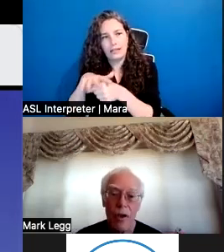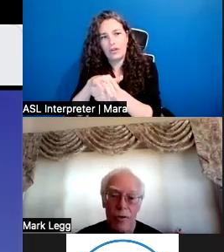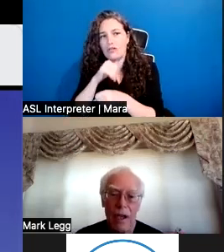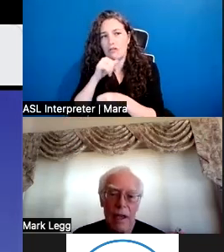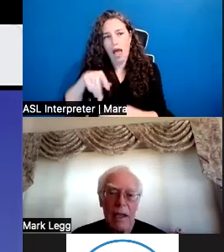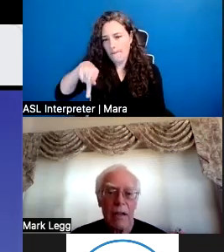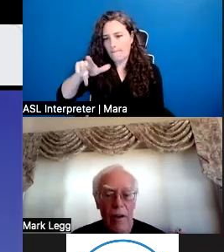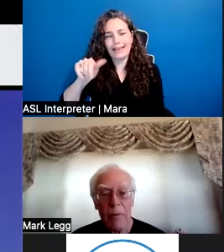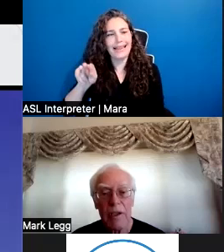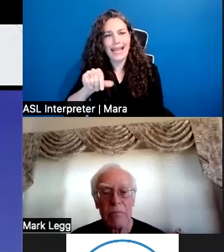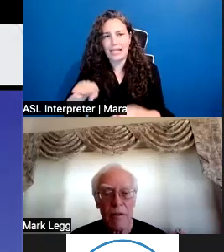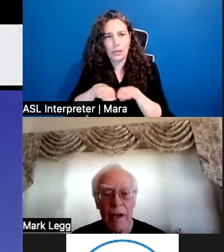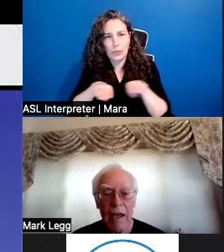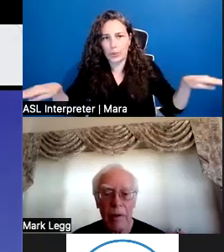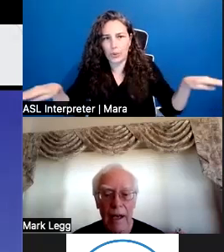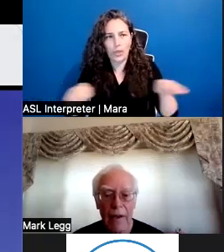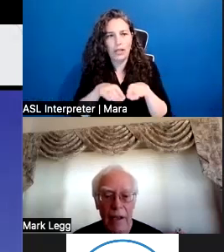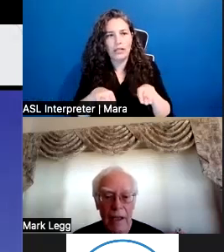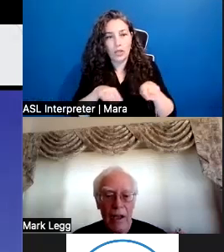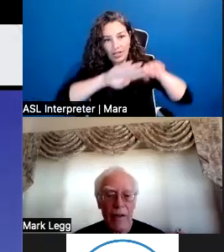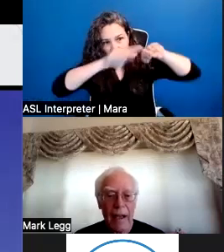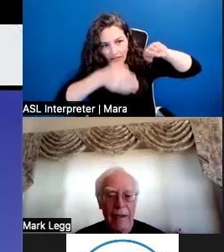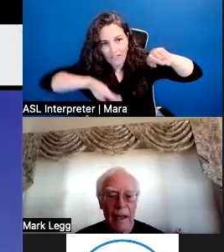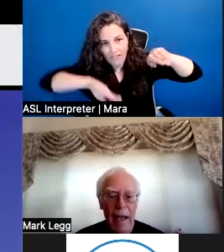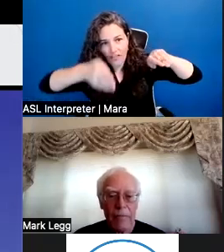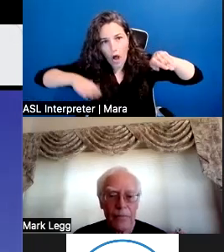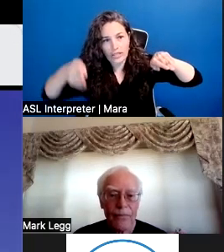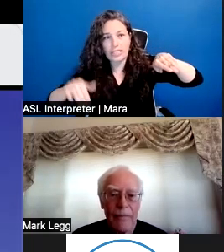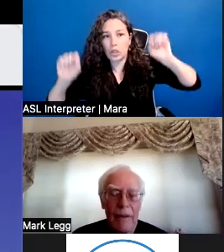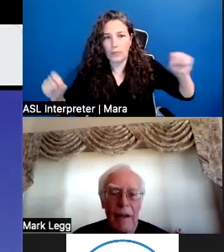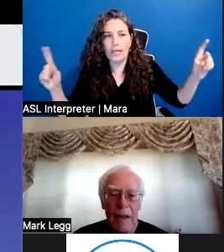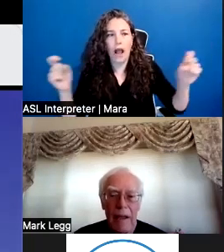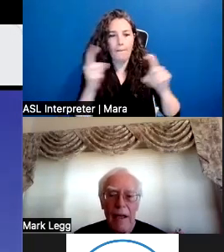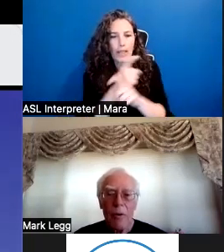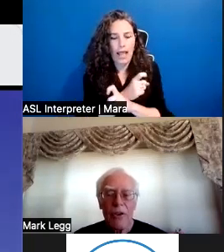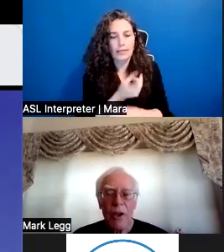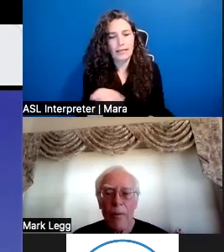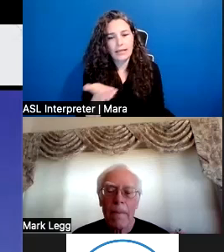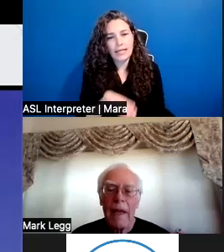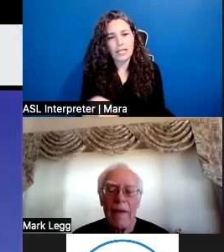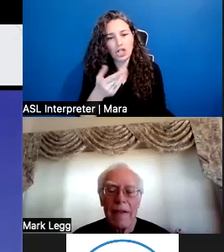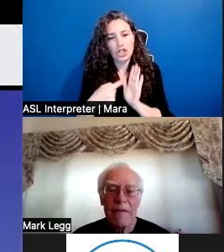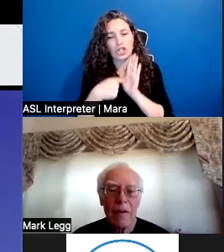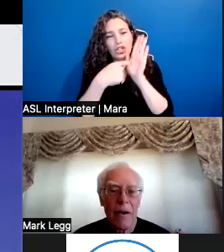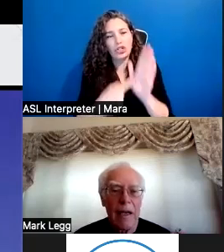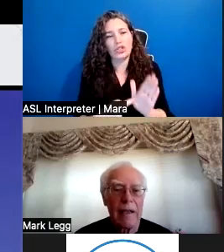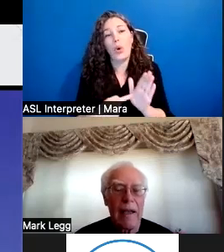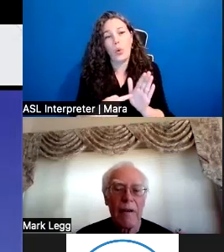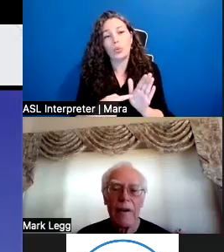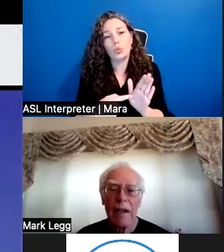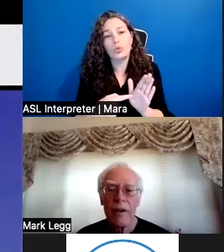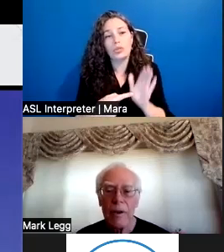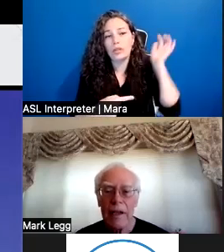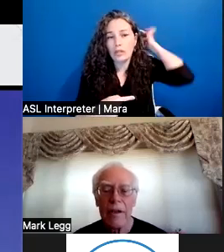are zones of faulting which can be very complex. So the next slide will show, and this is for Lori and